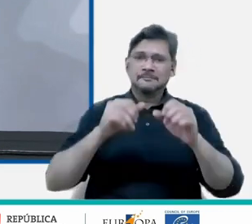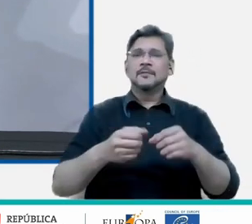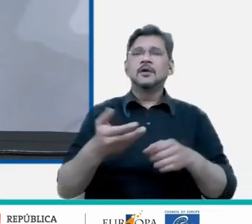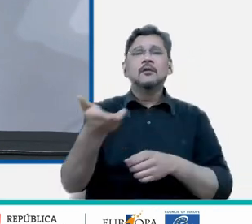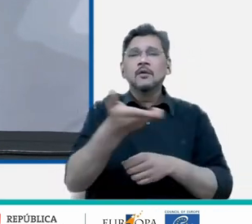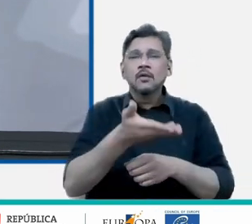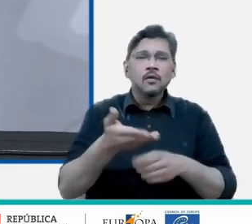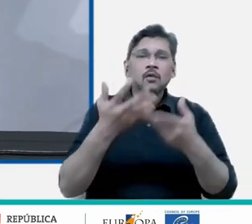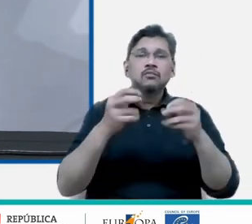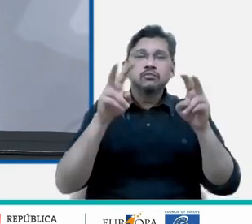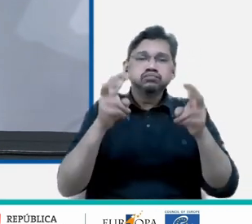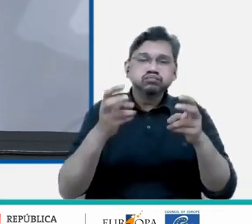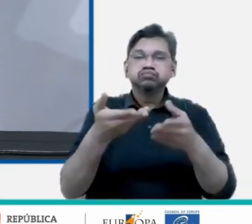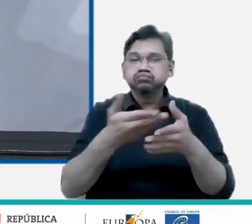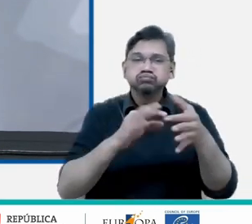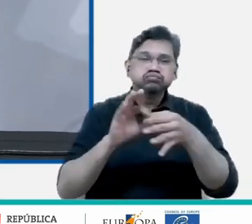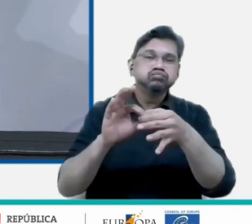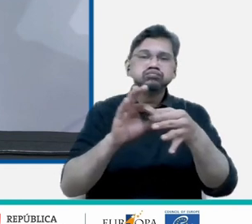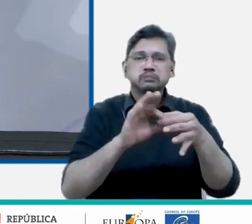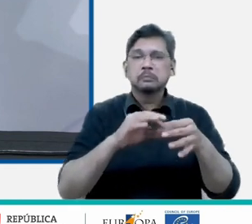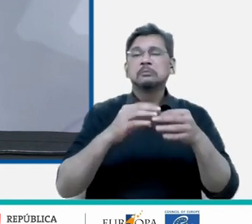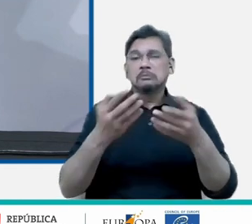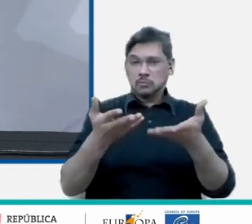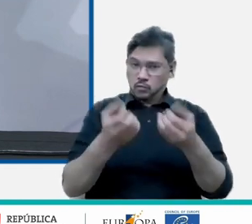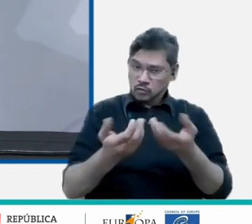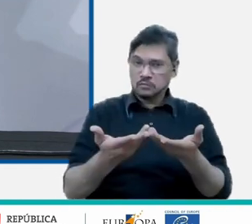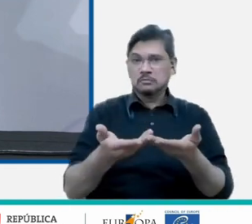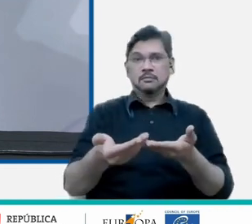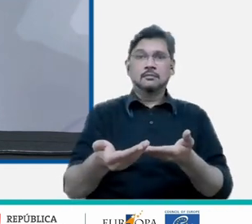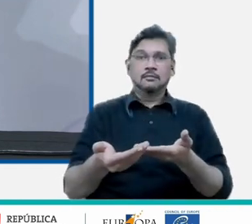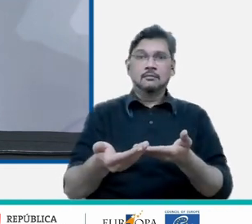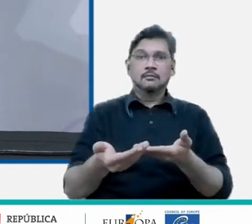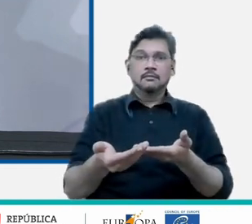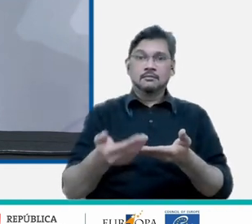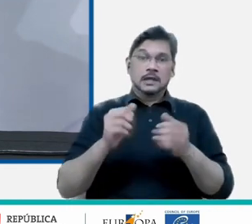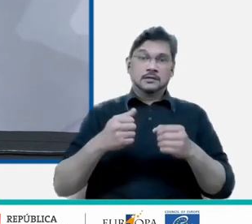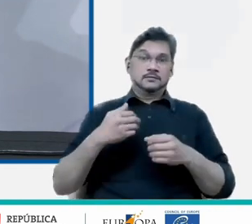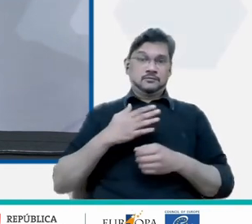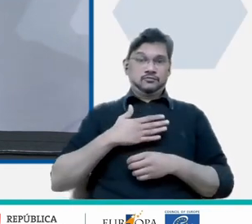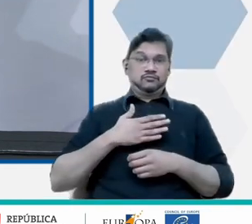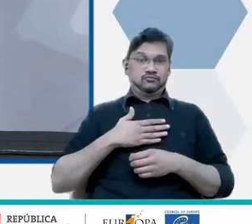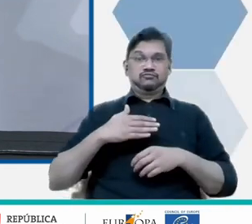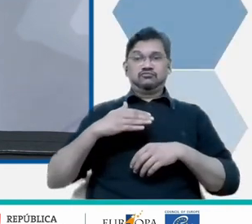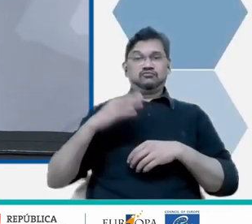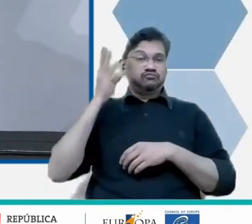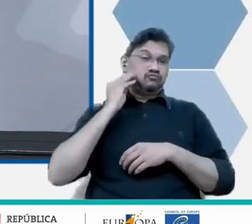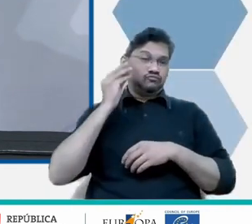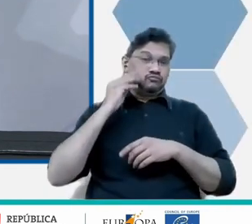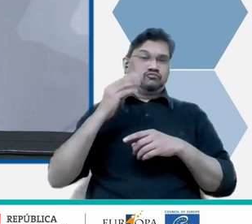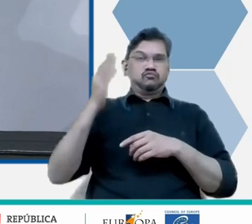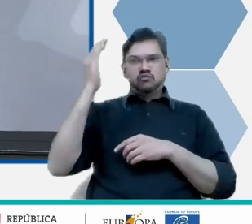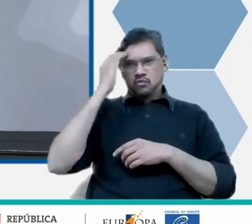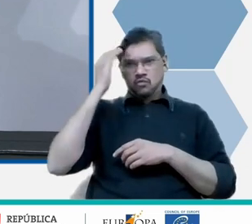bring our knowledge and expertise to the platform and will, of course,